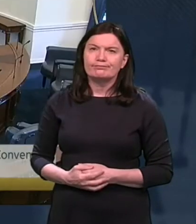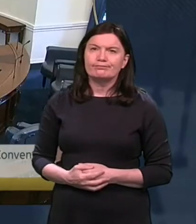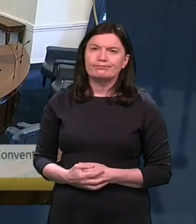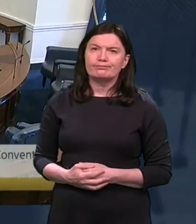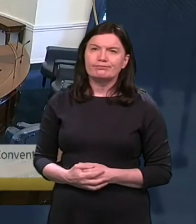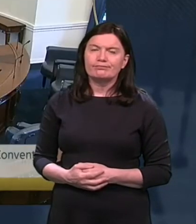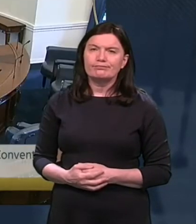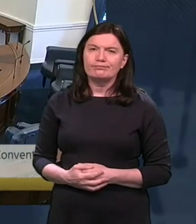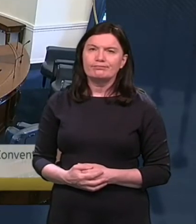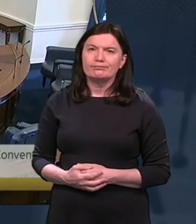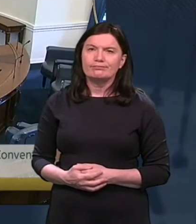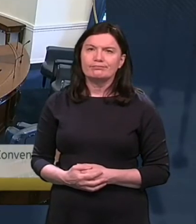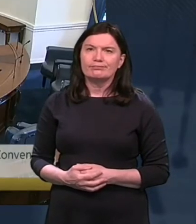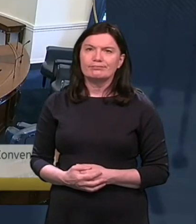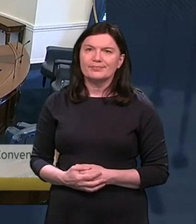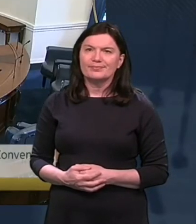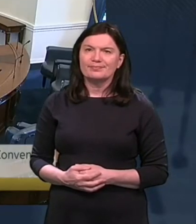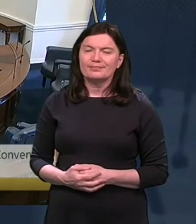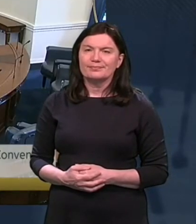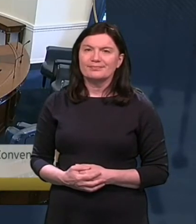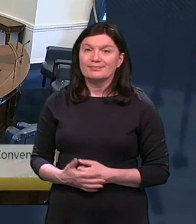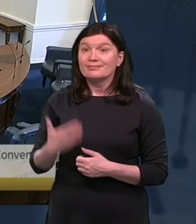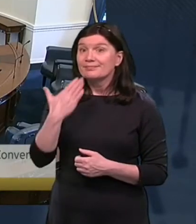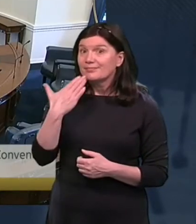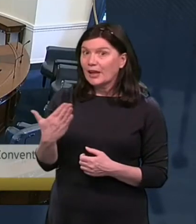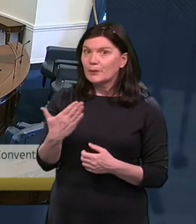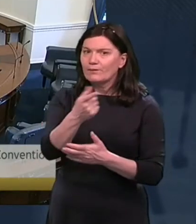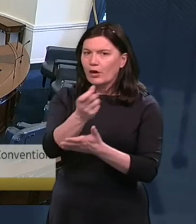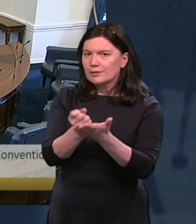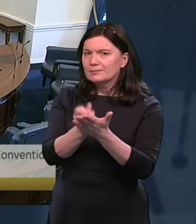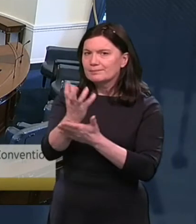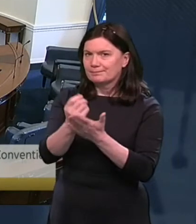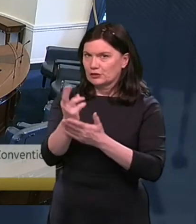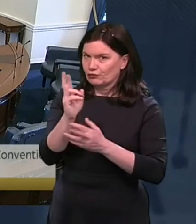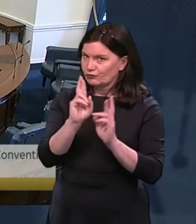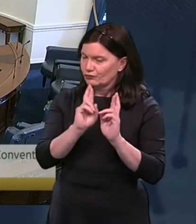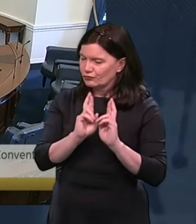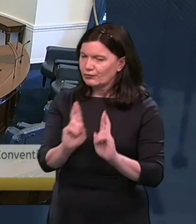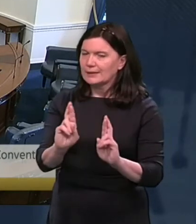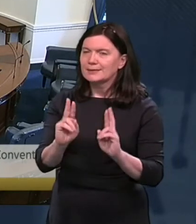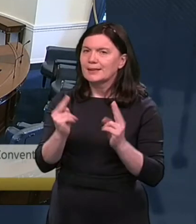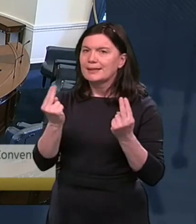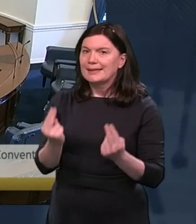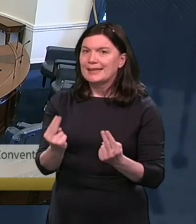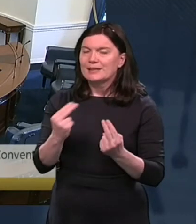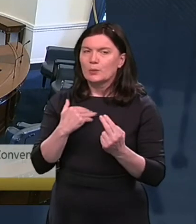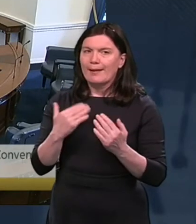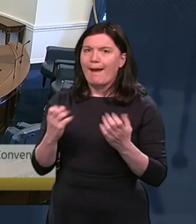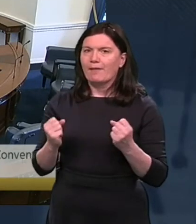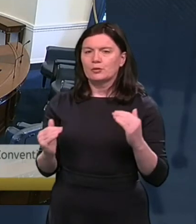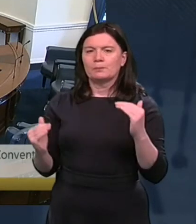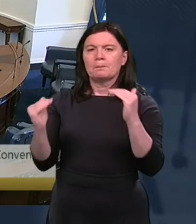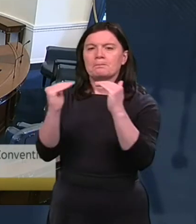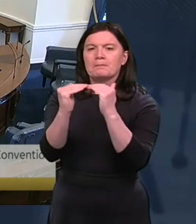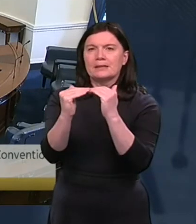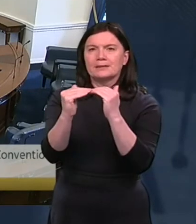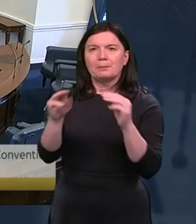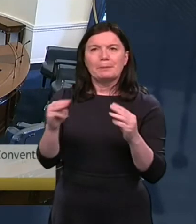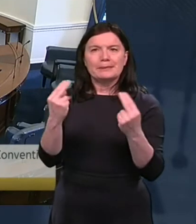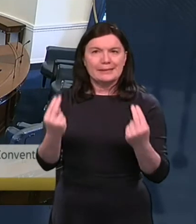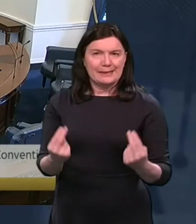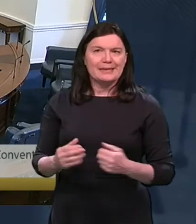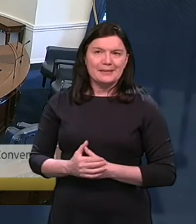much, Senator Seery-Kearney, and for your comprehensive outline there of the need that we really have to meet. I think that's very important to say.